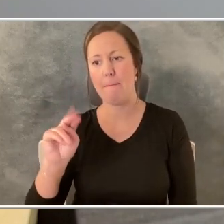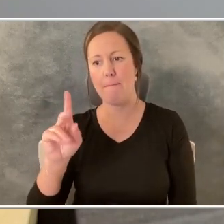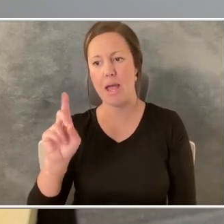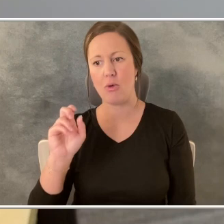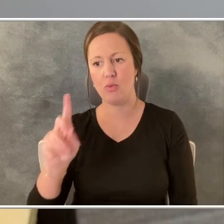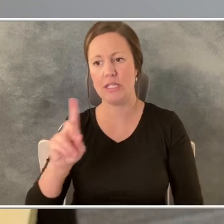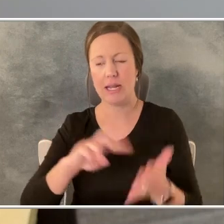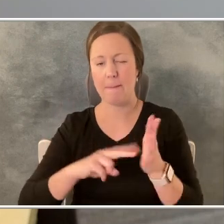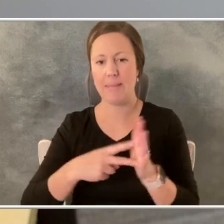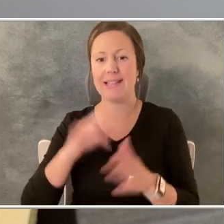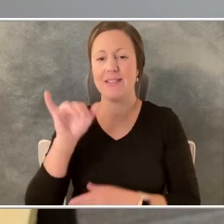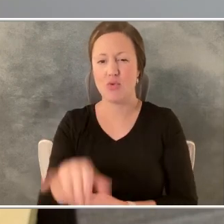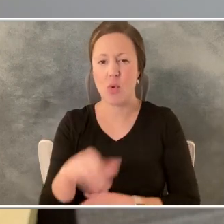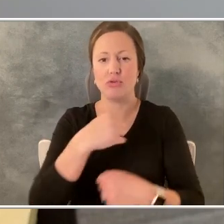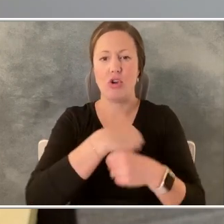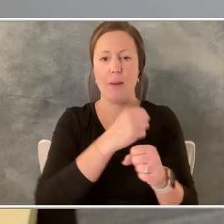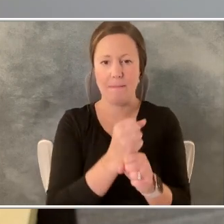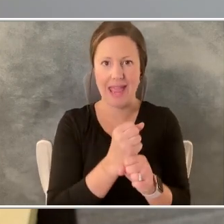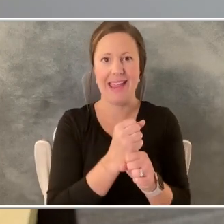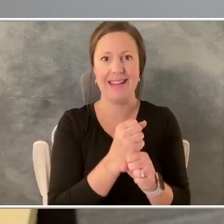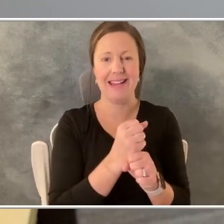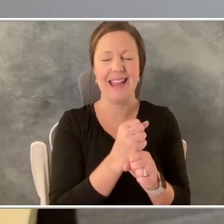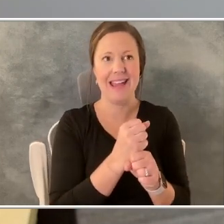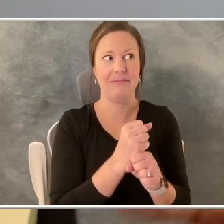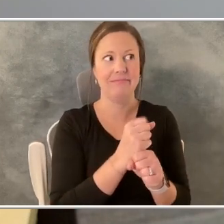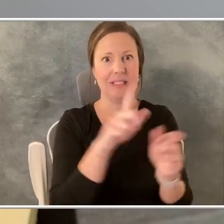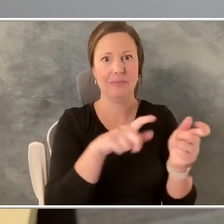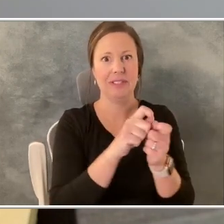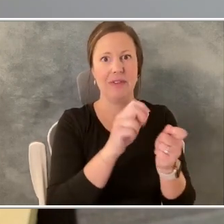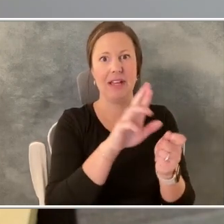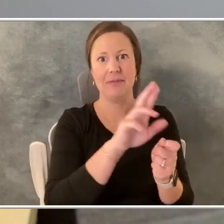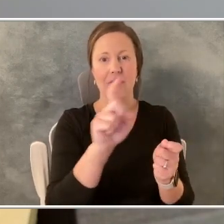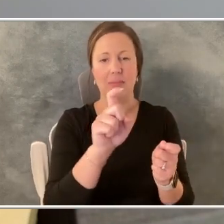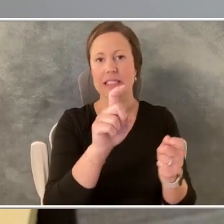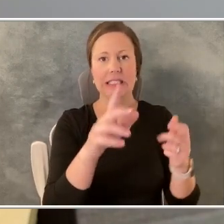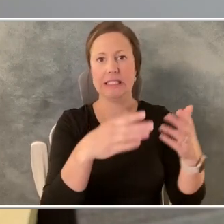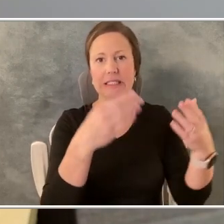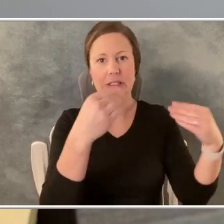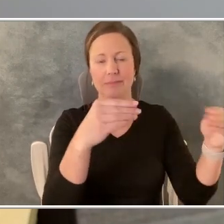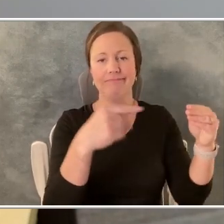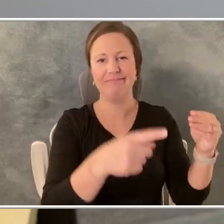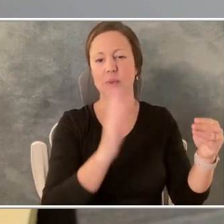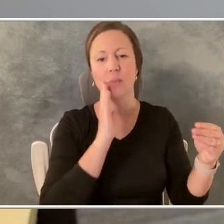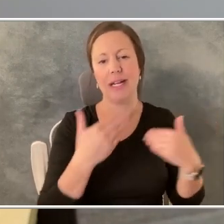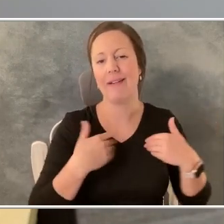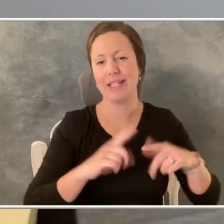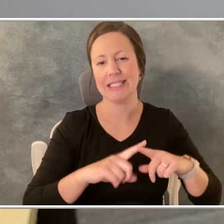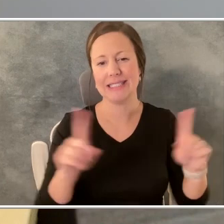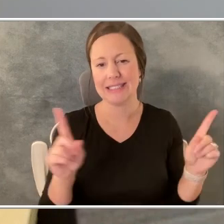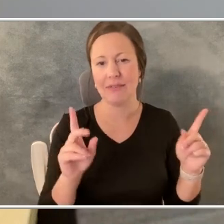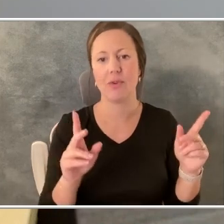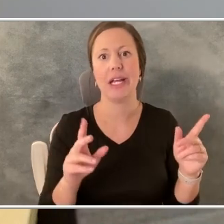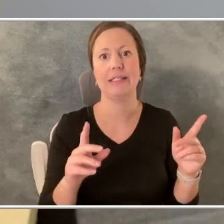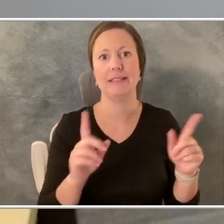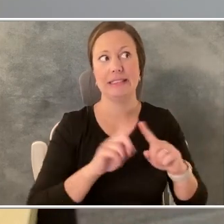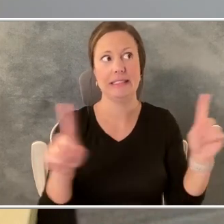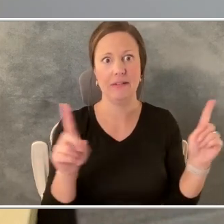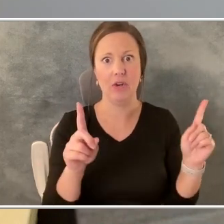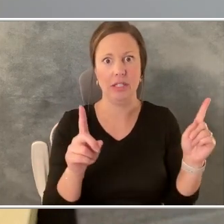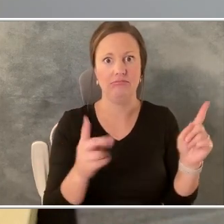that are made in the compounding pharmacies. They have a whole different kind of connotation because they're